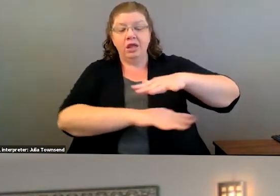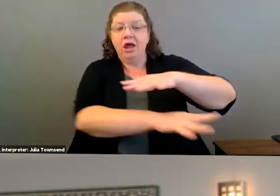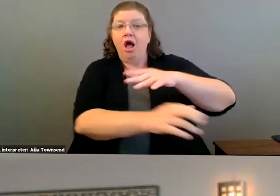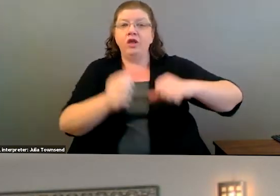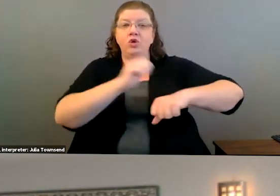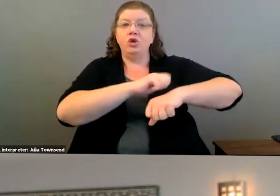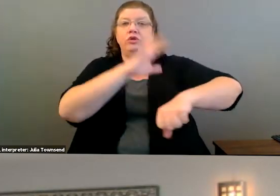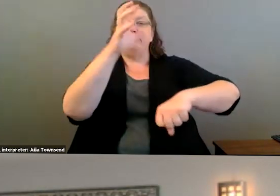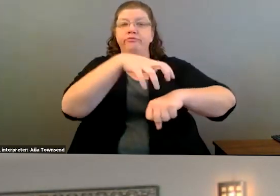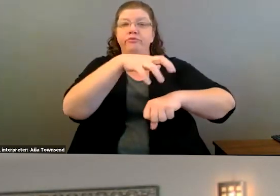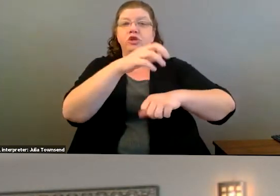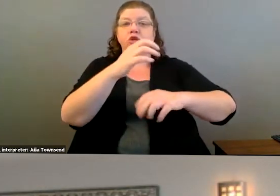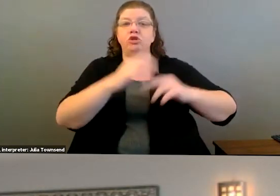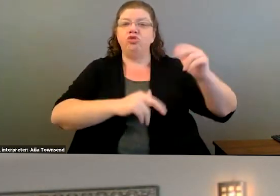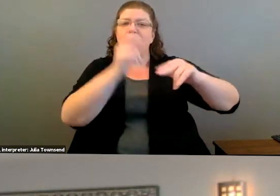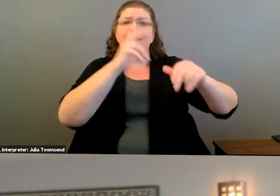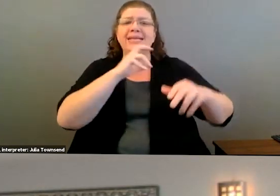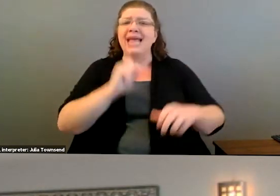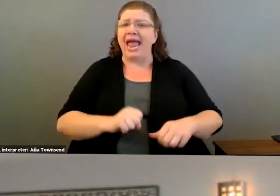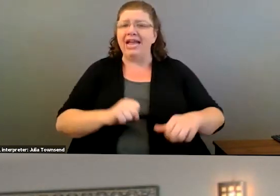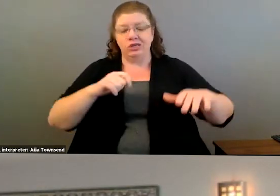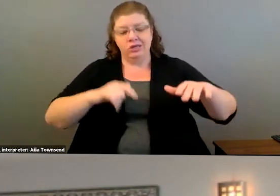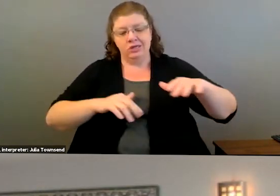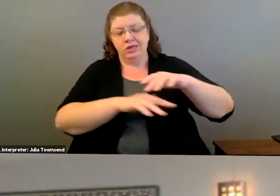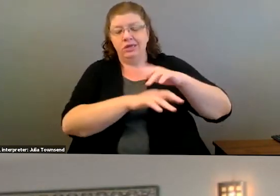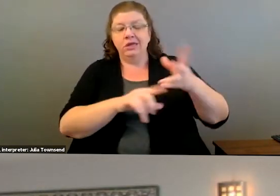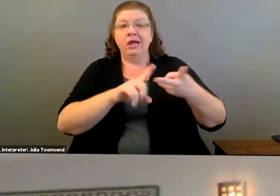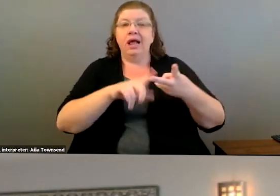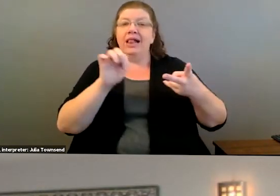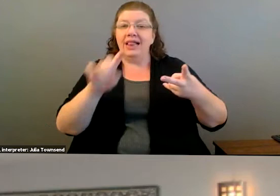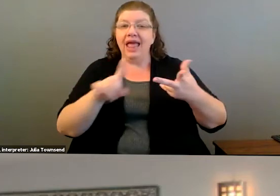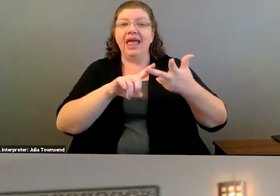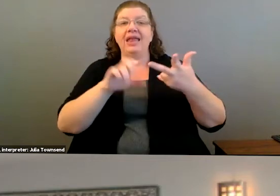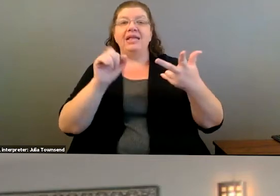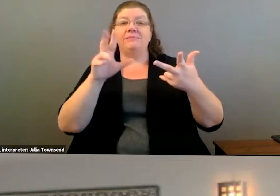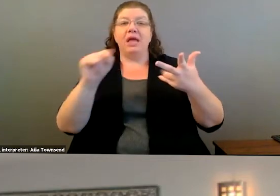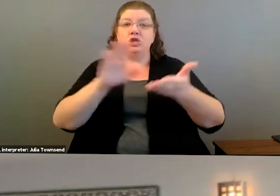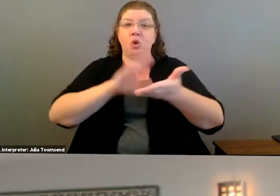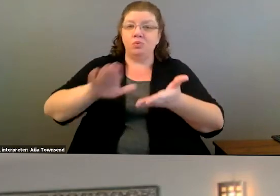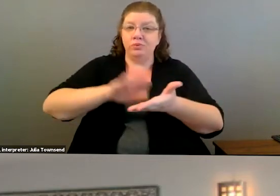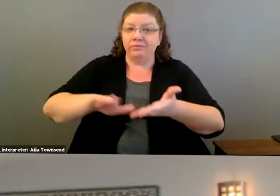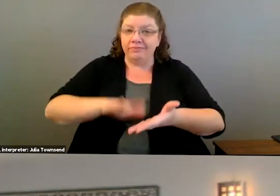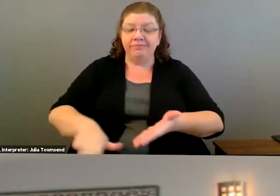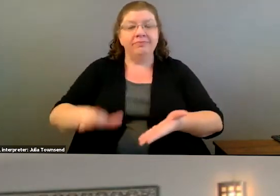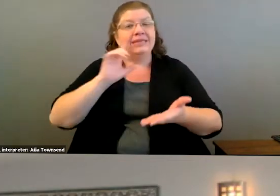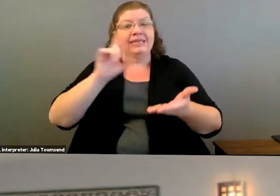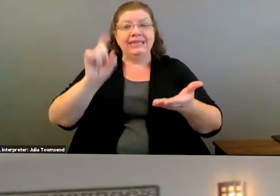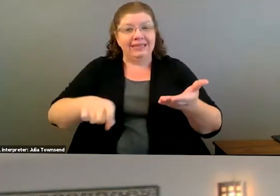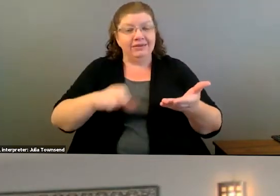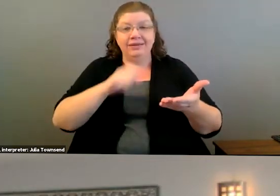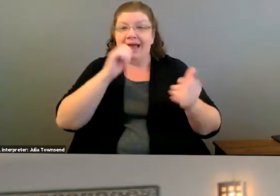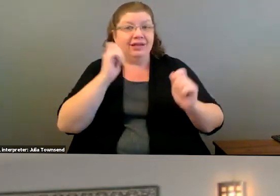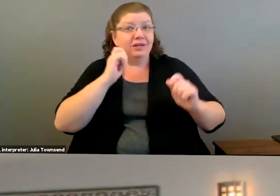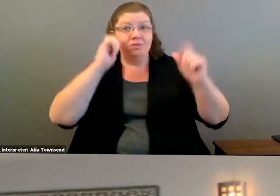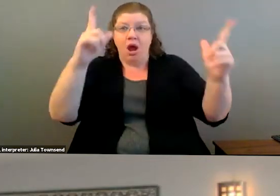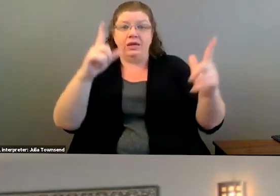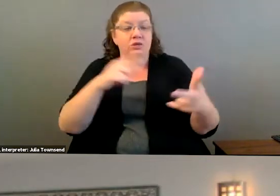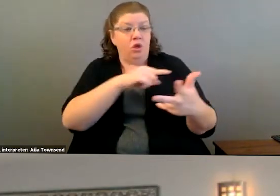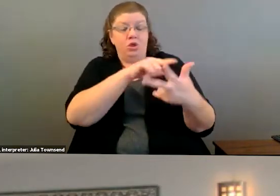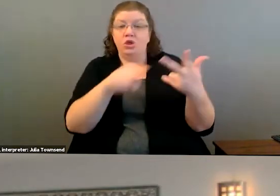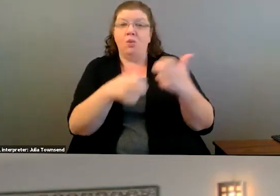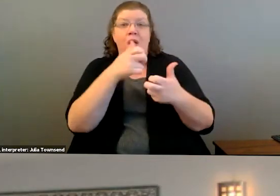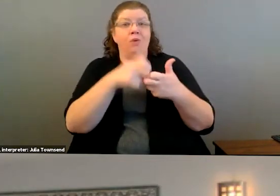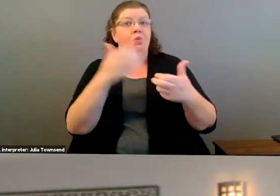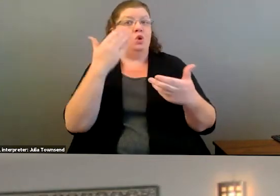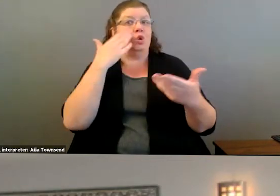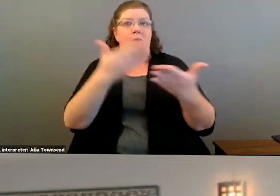structural inadequacies due to age, and issues of lead and asbestos abatement. Those are no surprises. These were known about before the